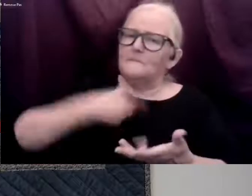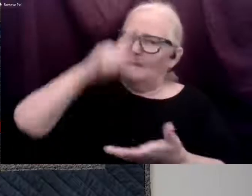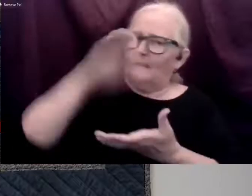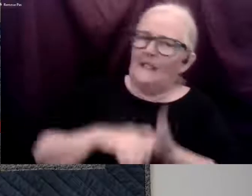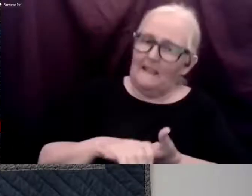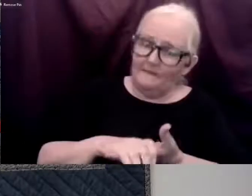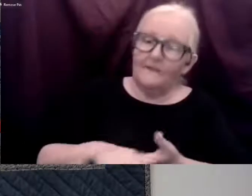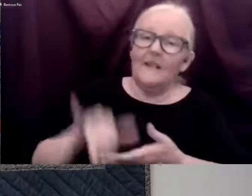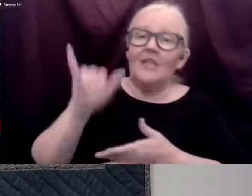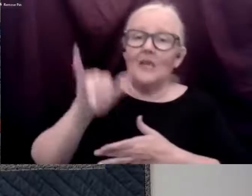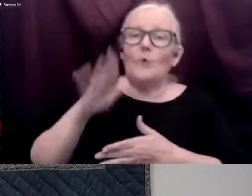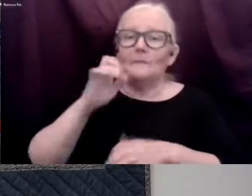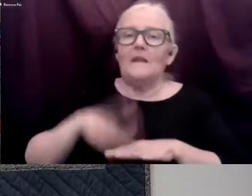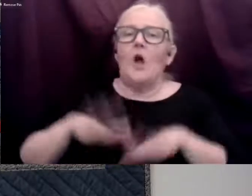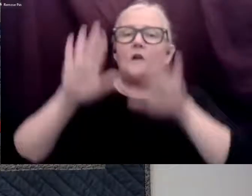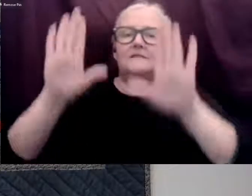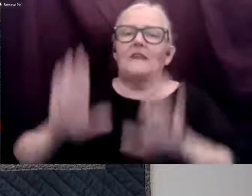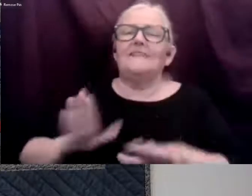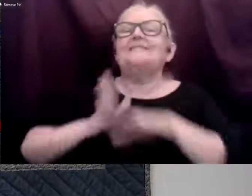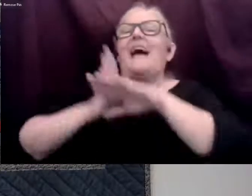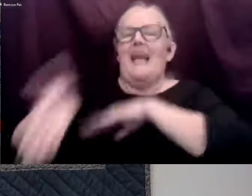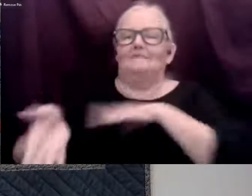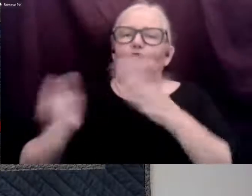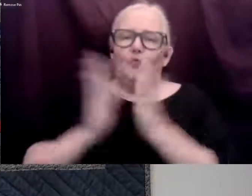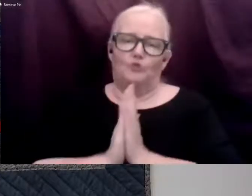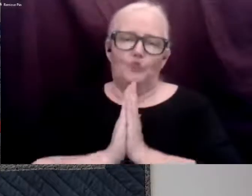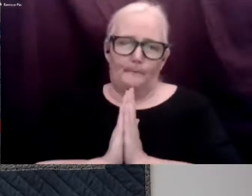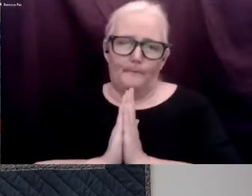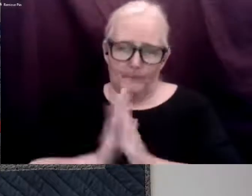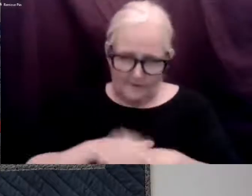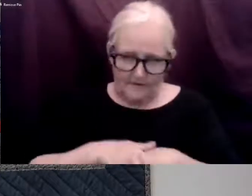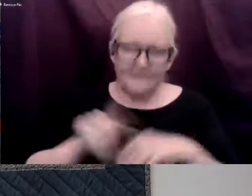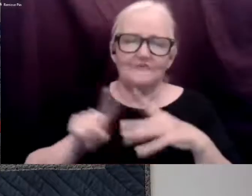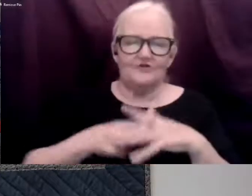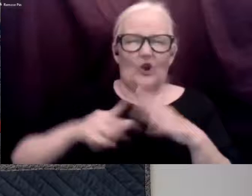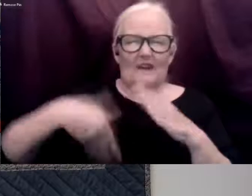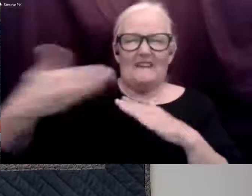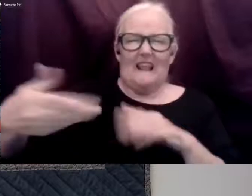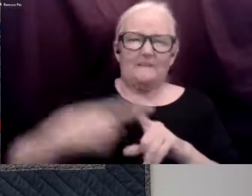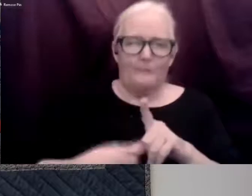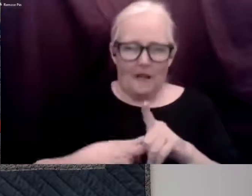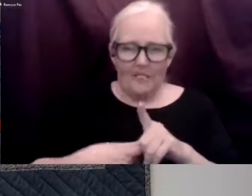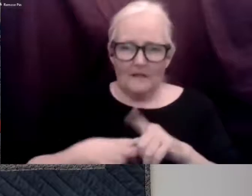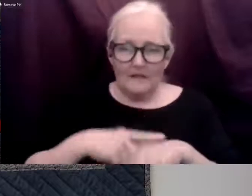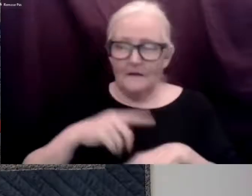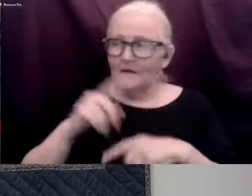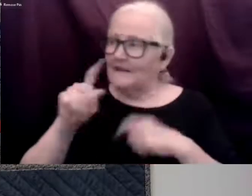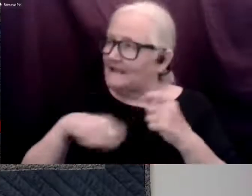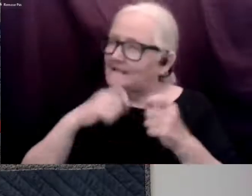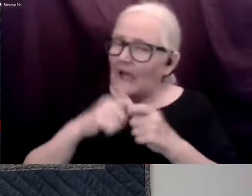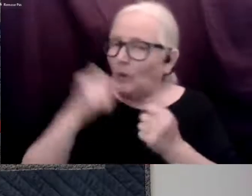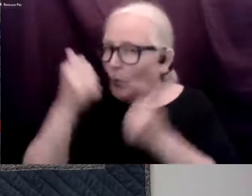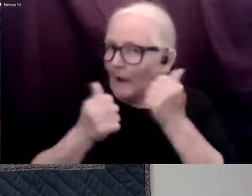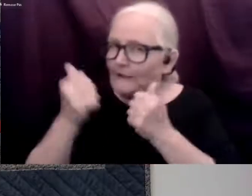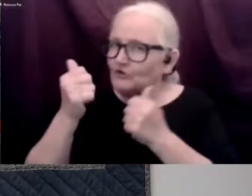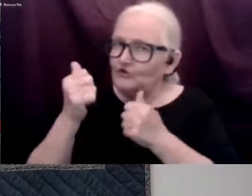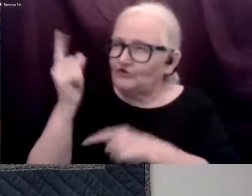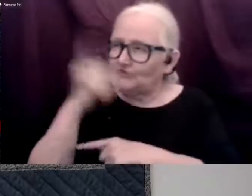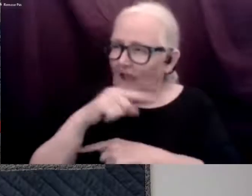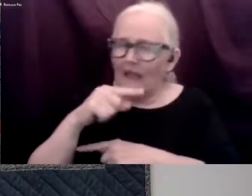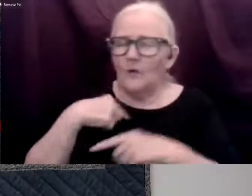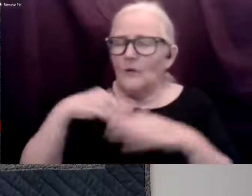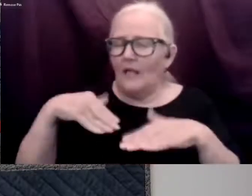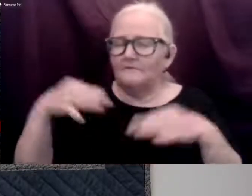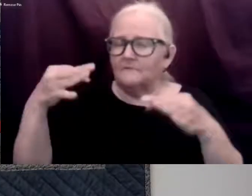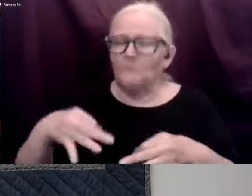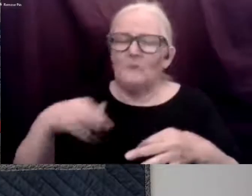worship service, beginning next month. The exact start date is still being decided, and we will send out an all-church email with sign-up information